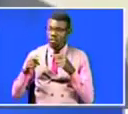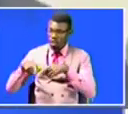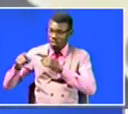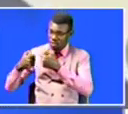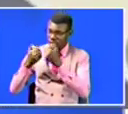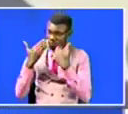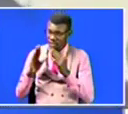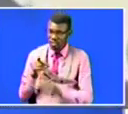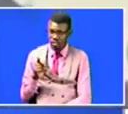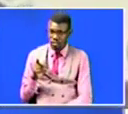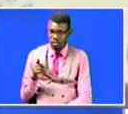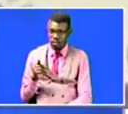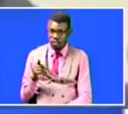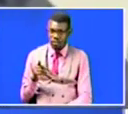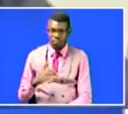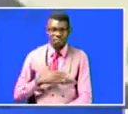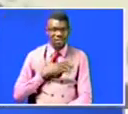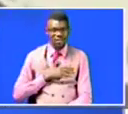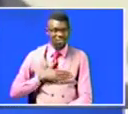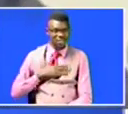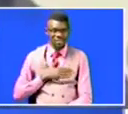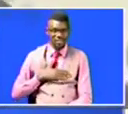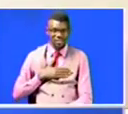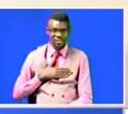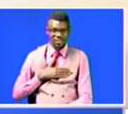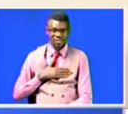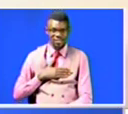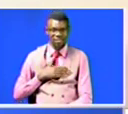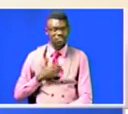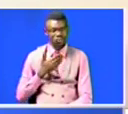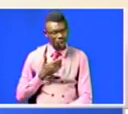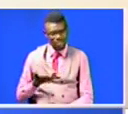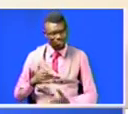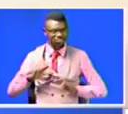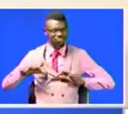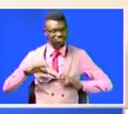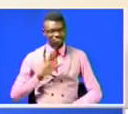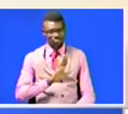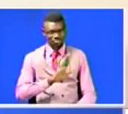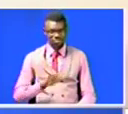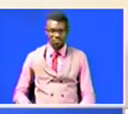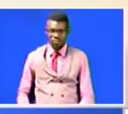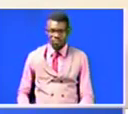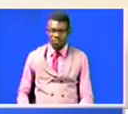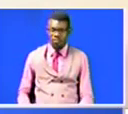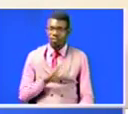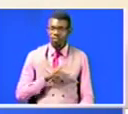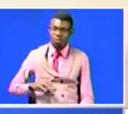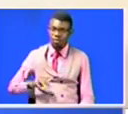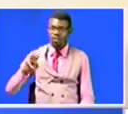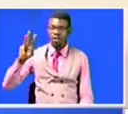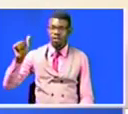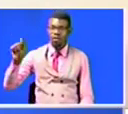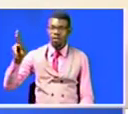yourself. Please, give me a break. Commissioners Warsame, Deche, and Muchelule's manner